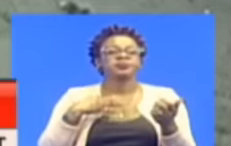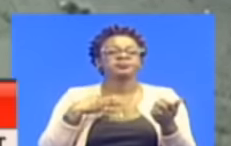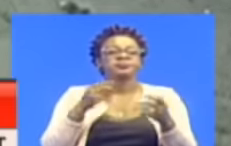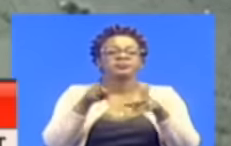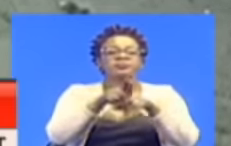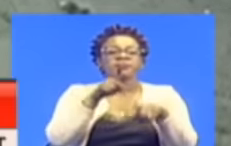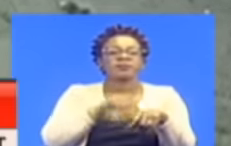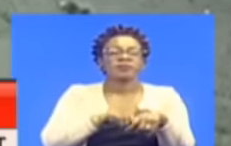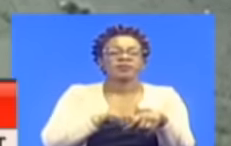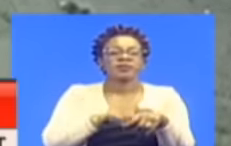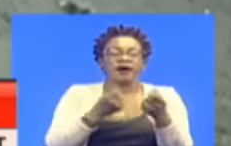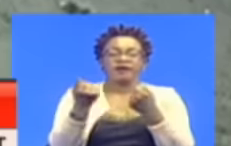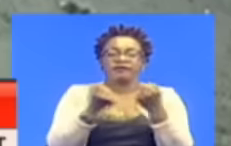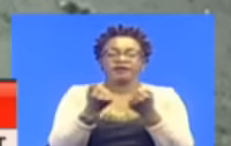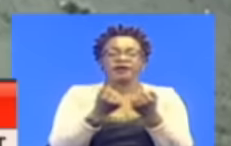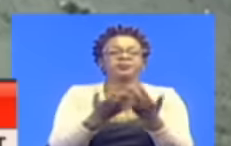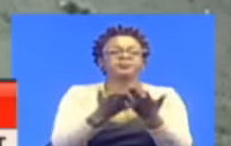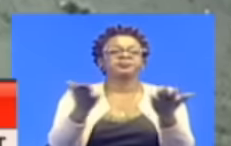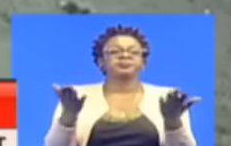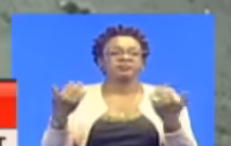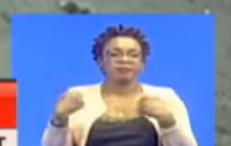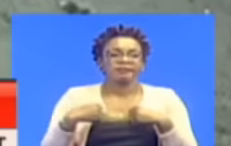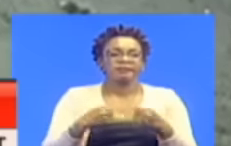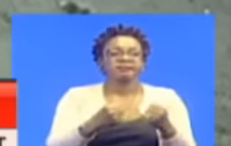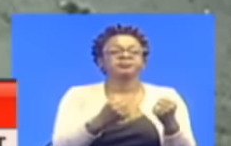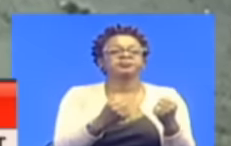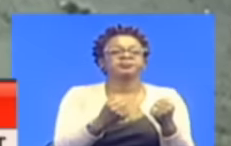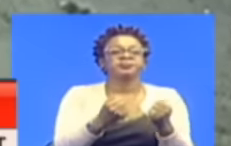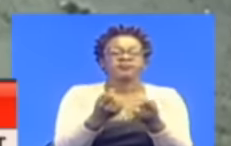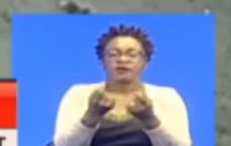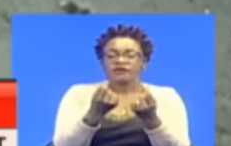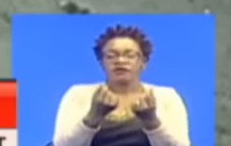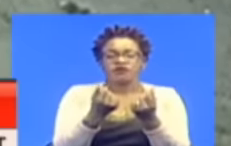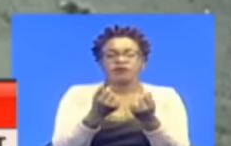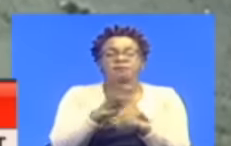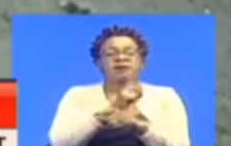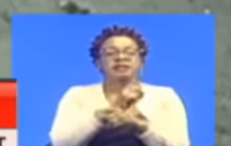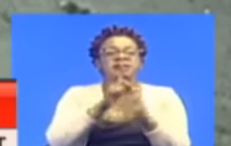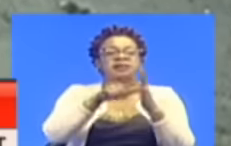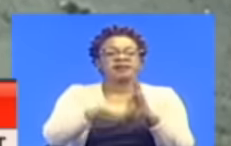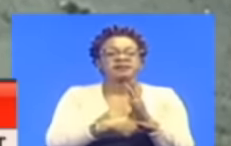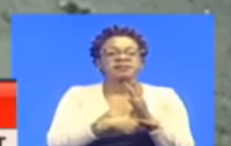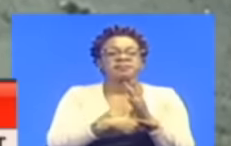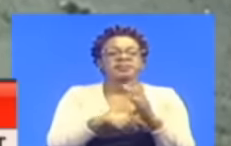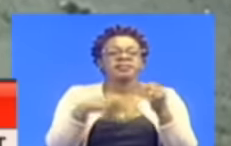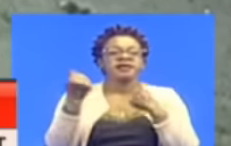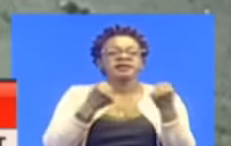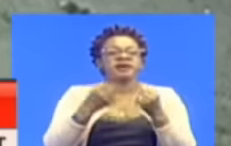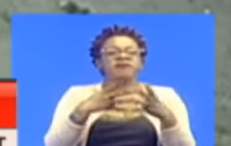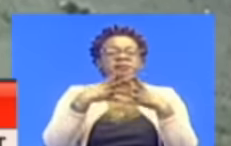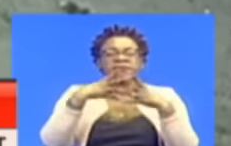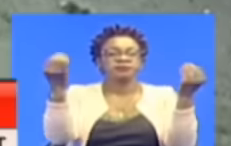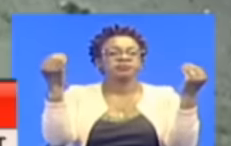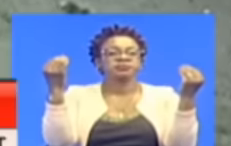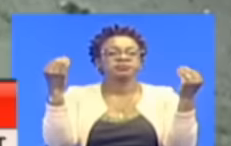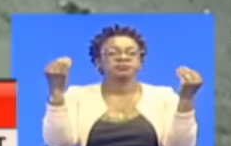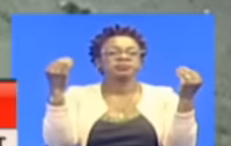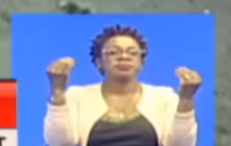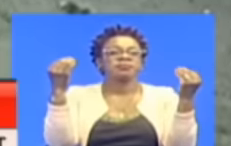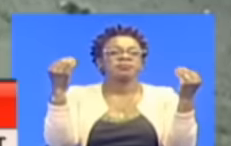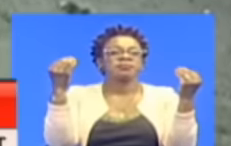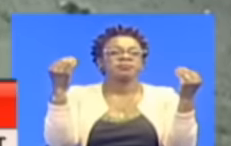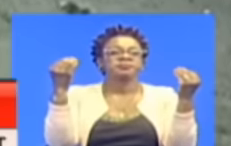at the center of it all drives in, and a few minutes later, the driver takes off, never to be seen again.